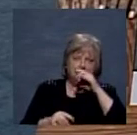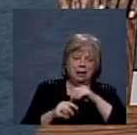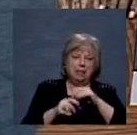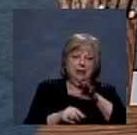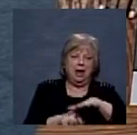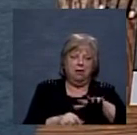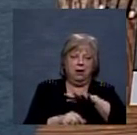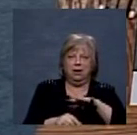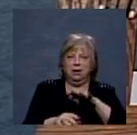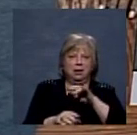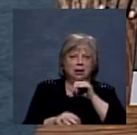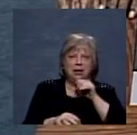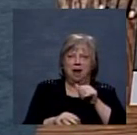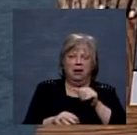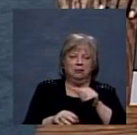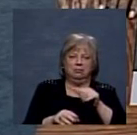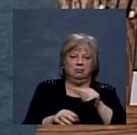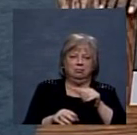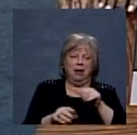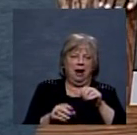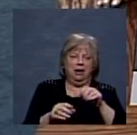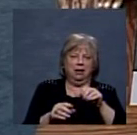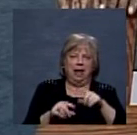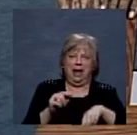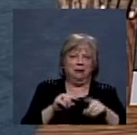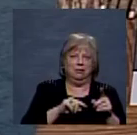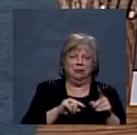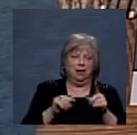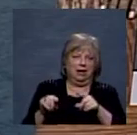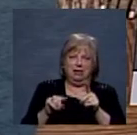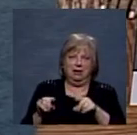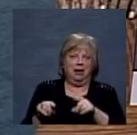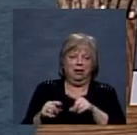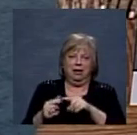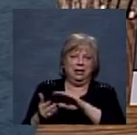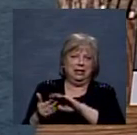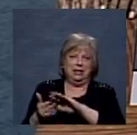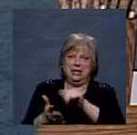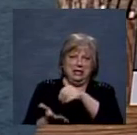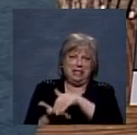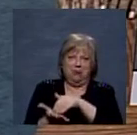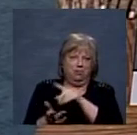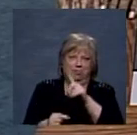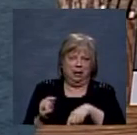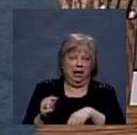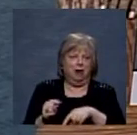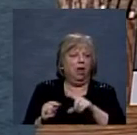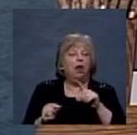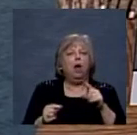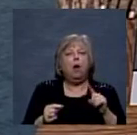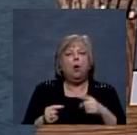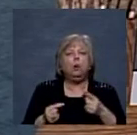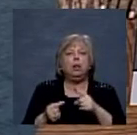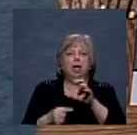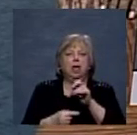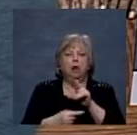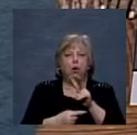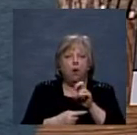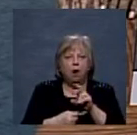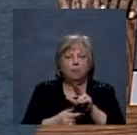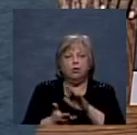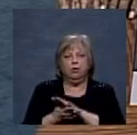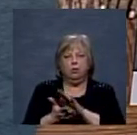does not have an opportunity to attend, to do anything at that center. Only Carver School, very